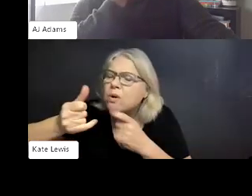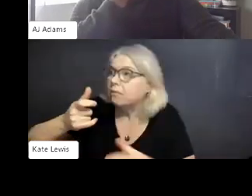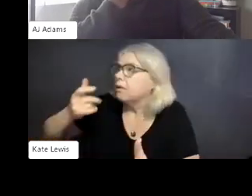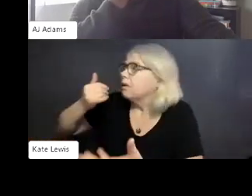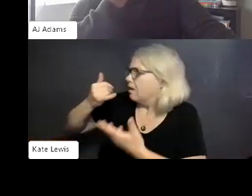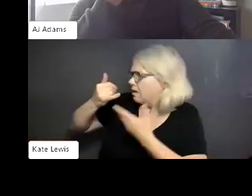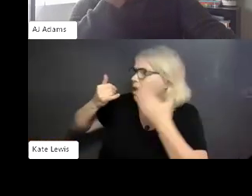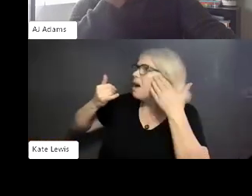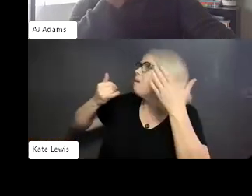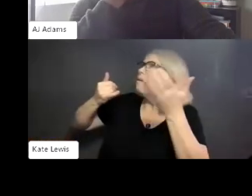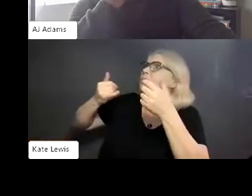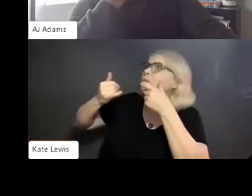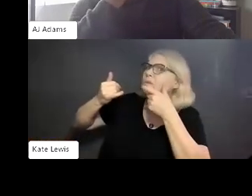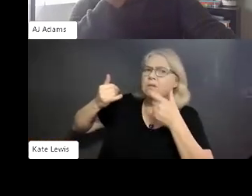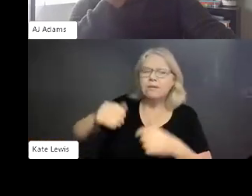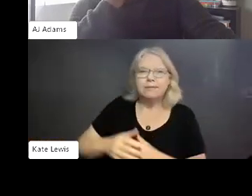Hello?